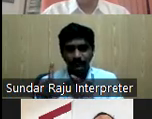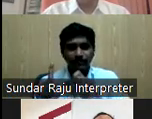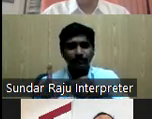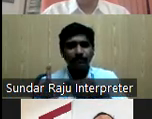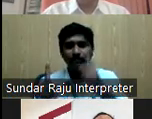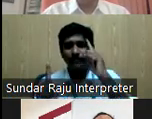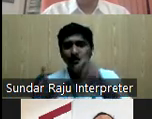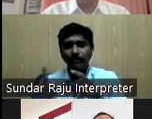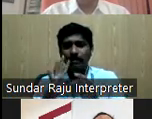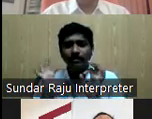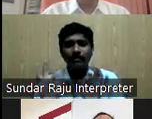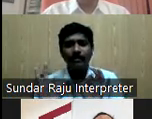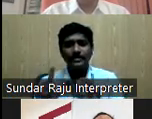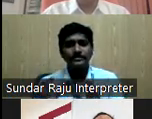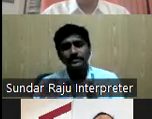success there.